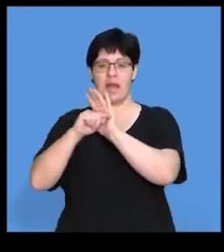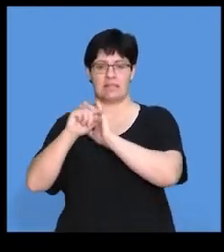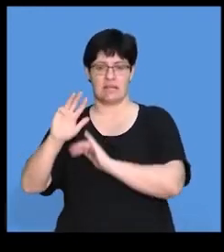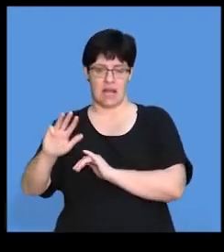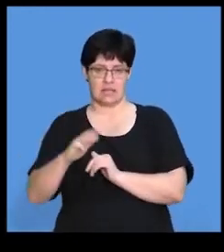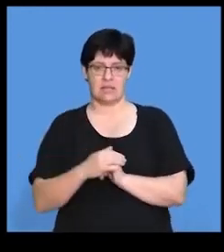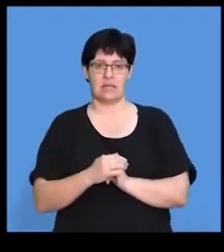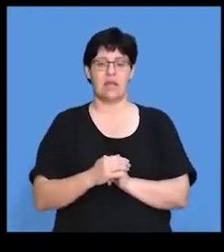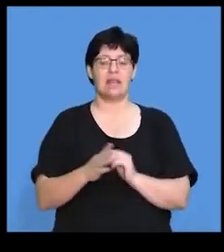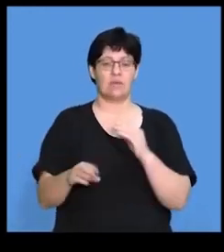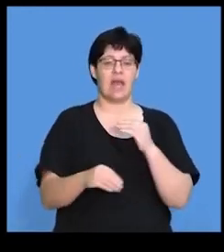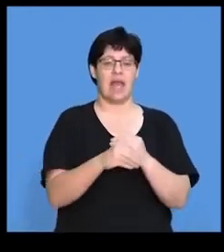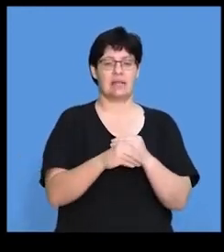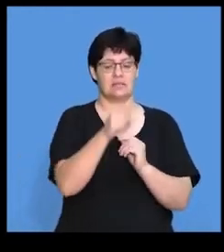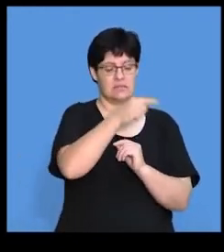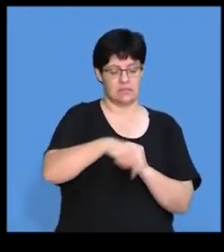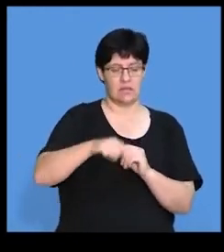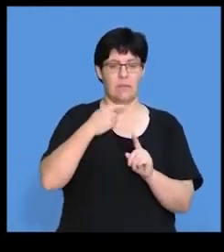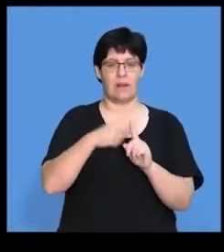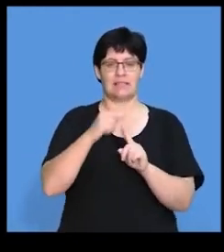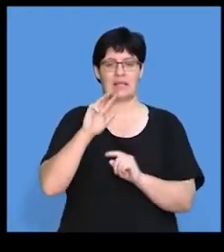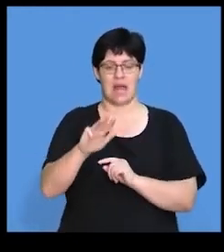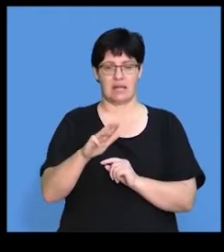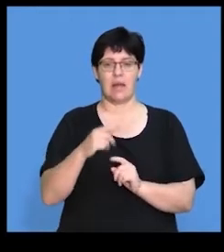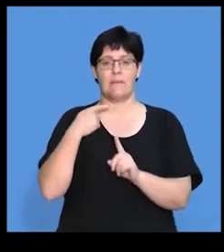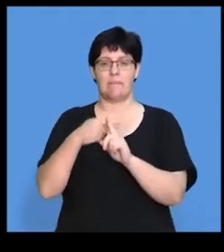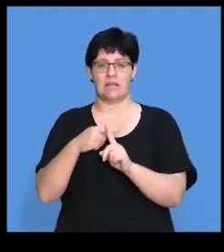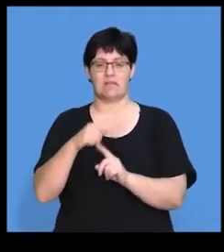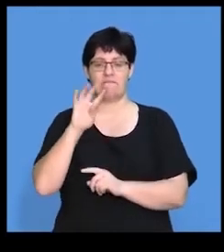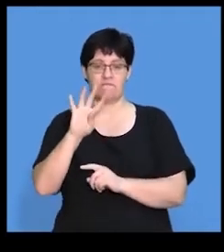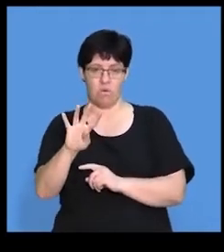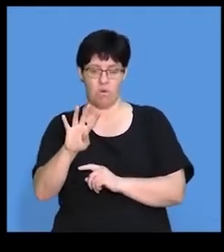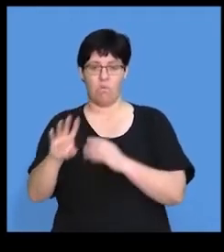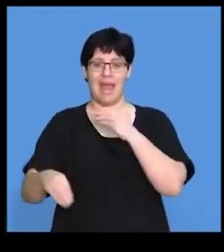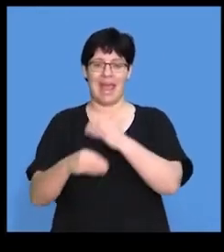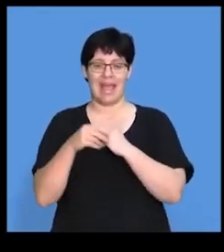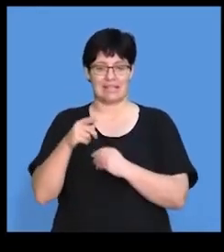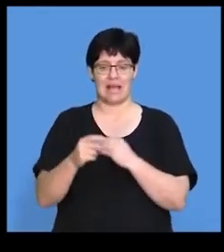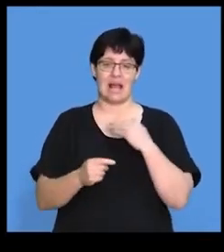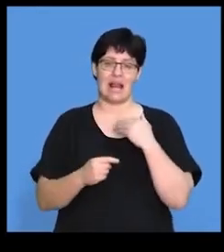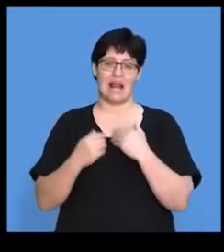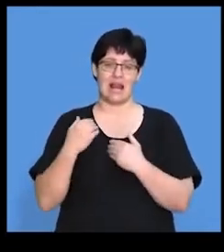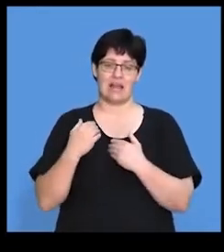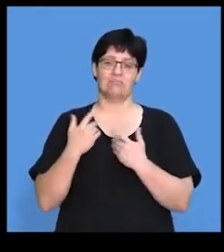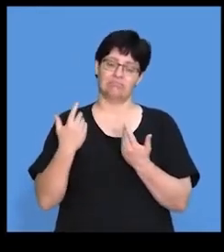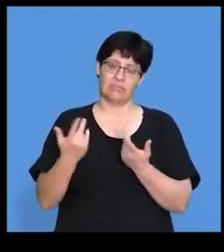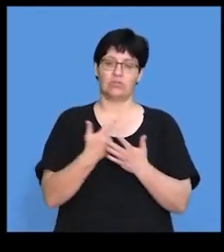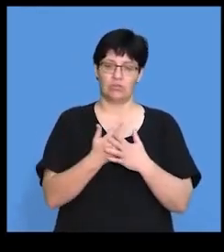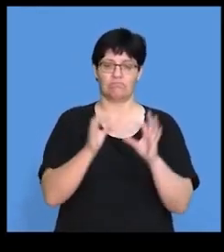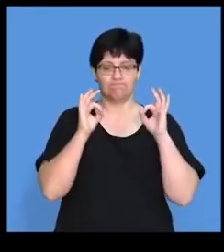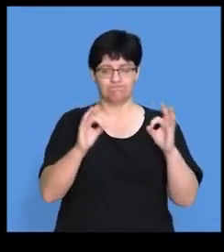going to add the plus 9 and the plus 4 that I added to the left-hand side to create those perfect